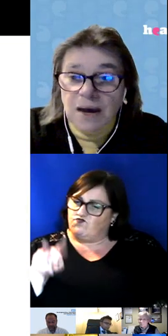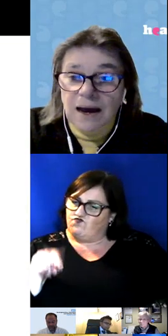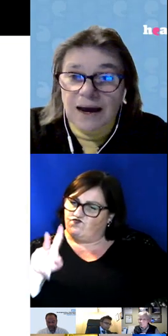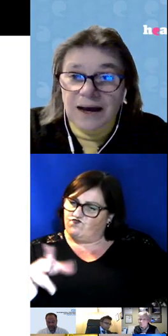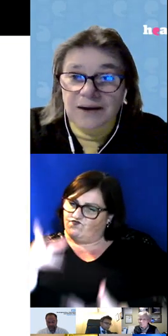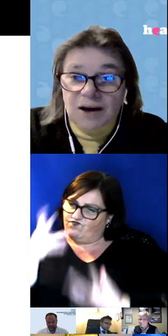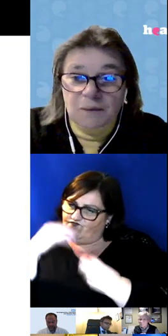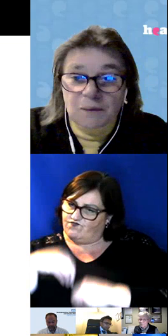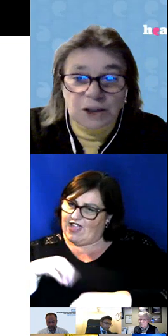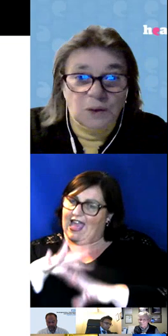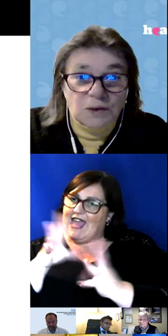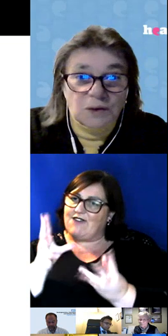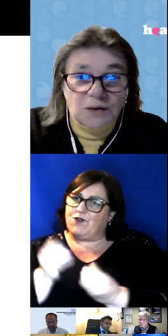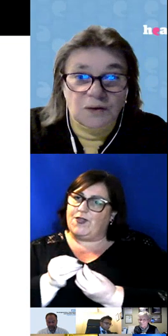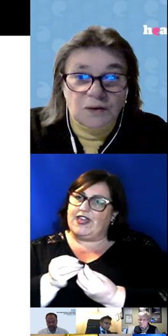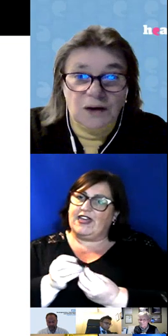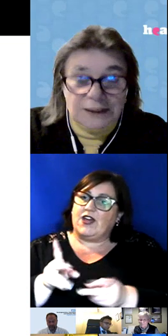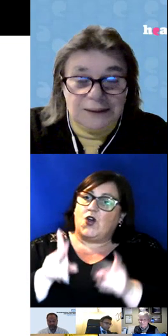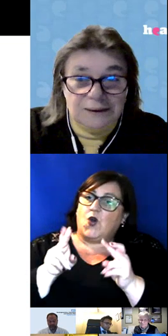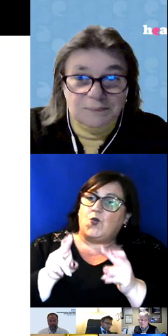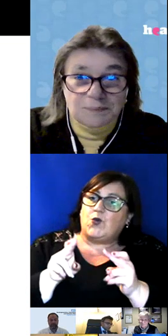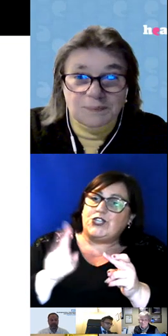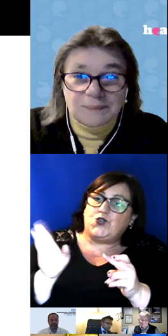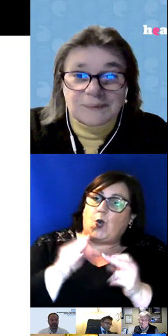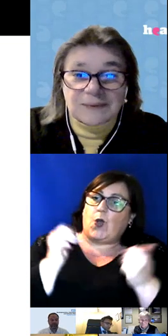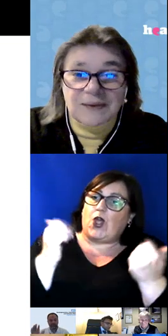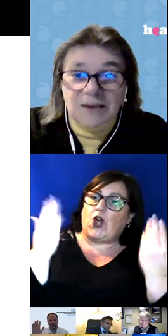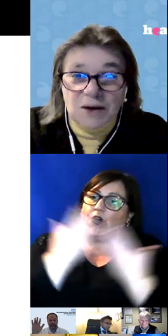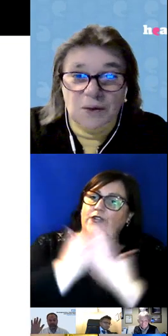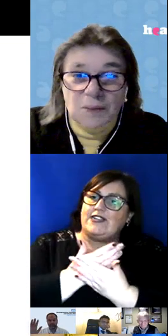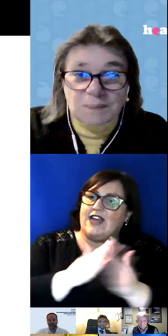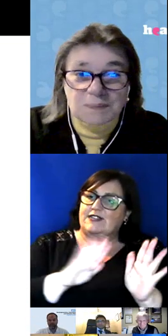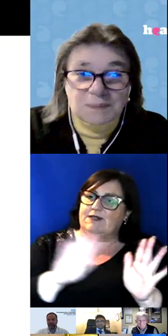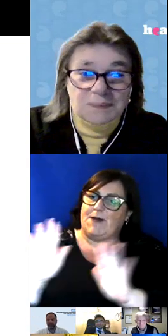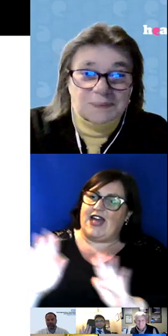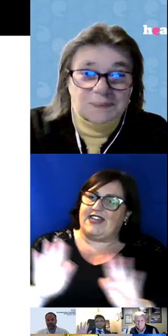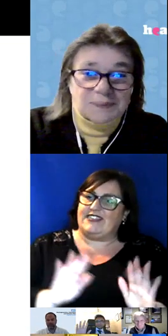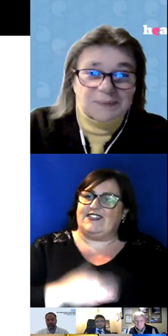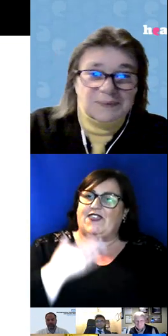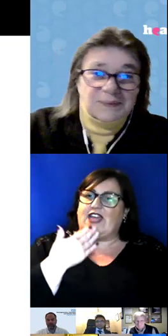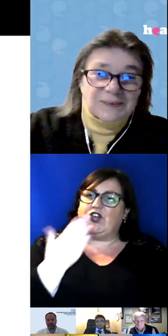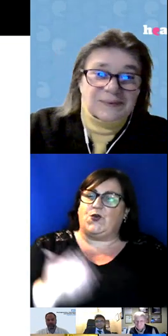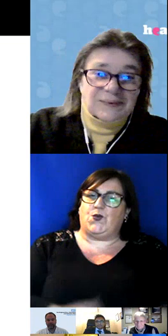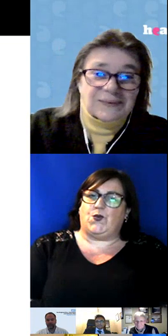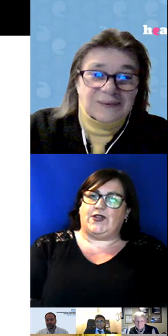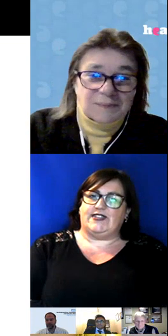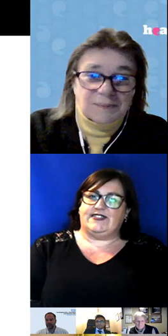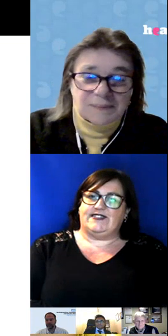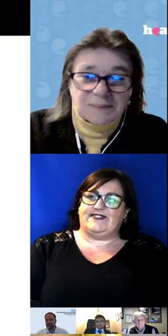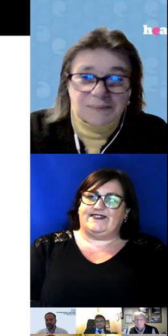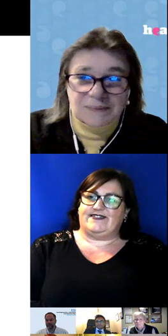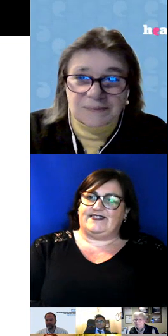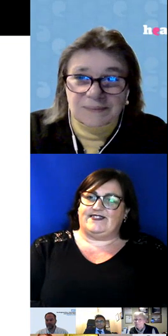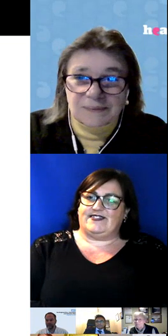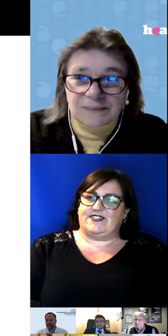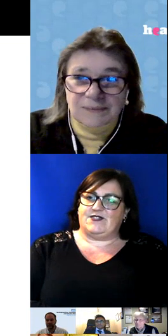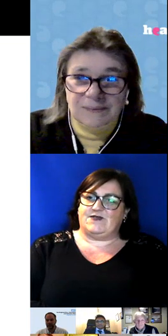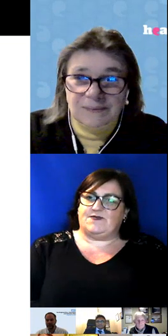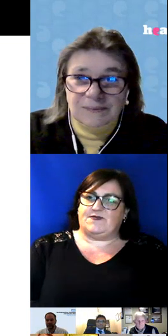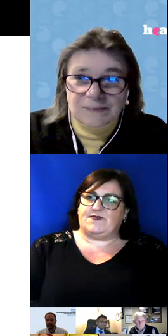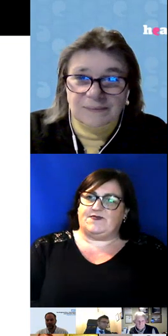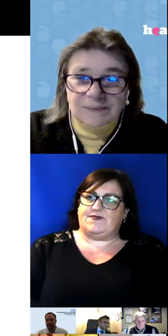team. And I wish you all a good night. Thank you. Thank you. Hey,